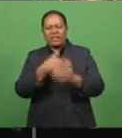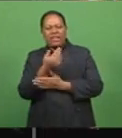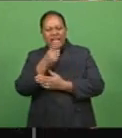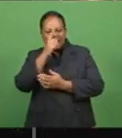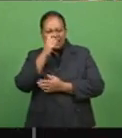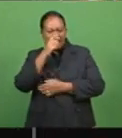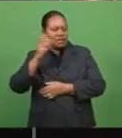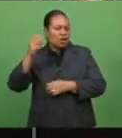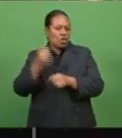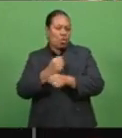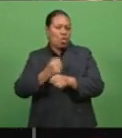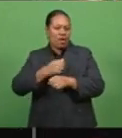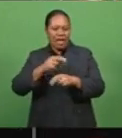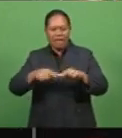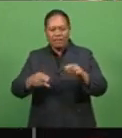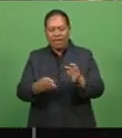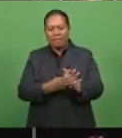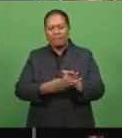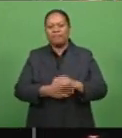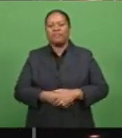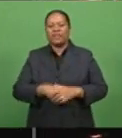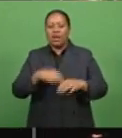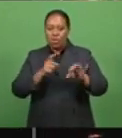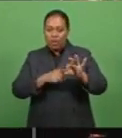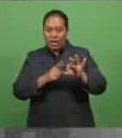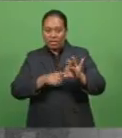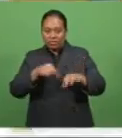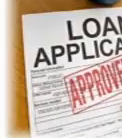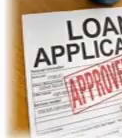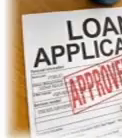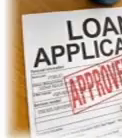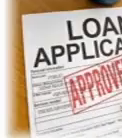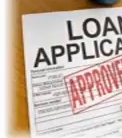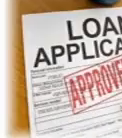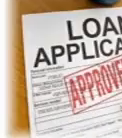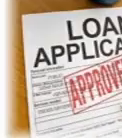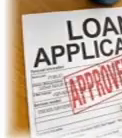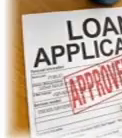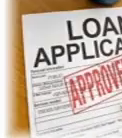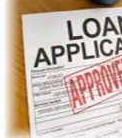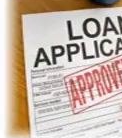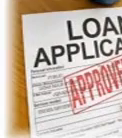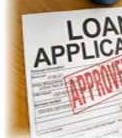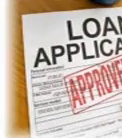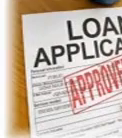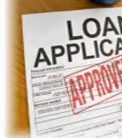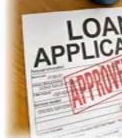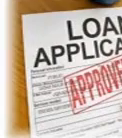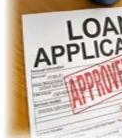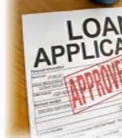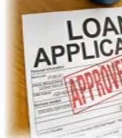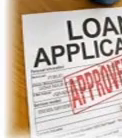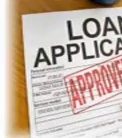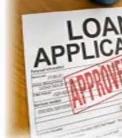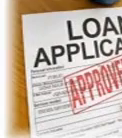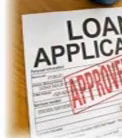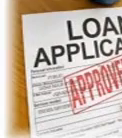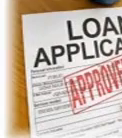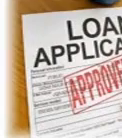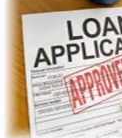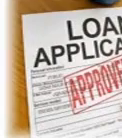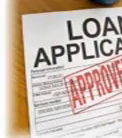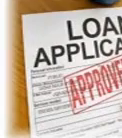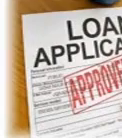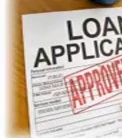station Gold FM. Our poll question this week we're asking, should banks consider a loan repayment holiday for at least a